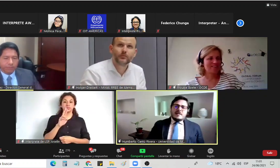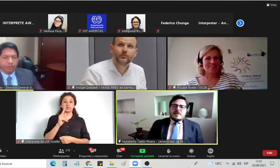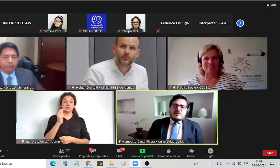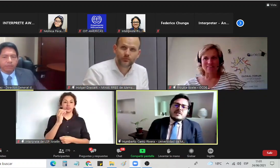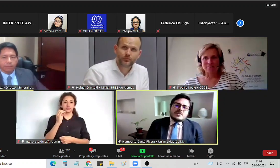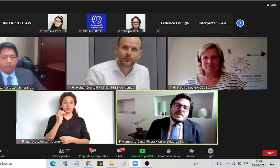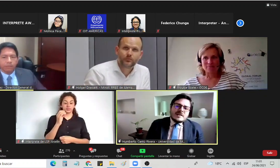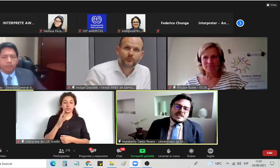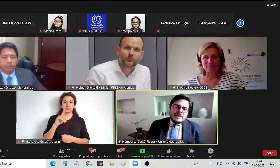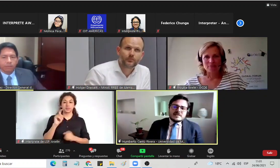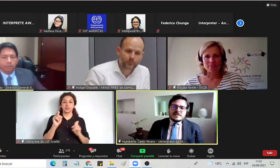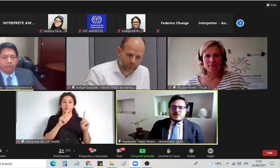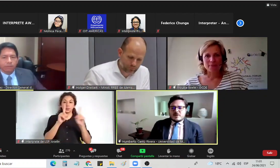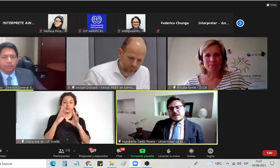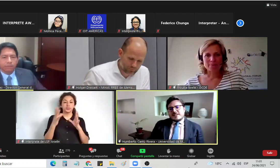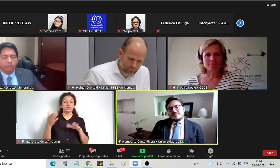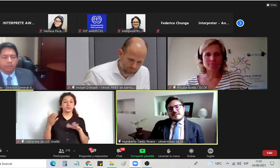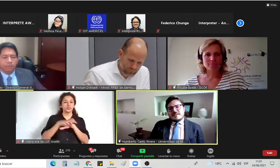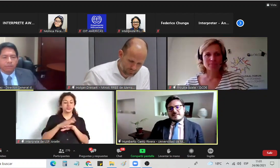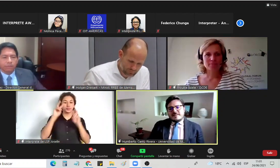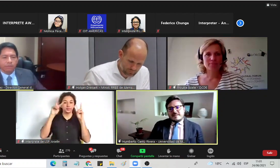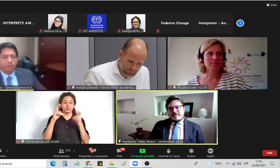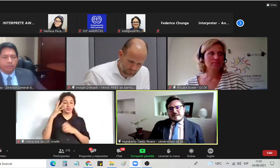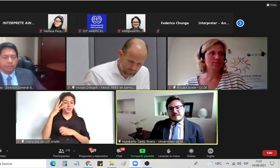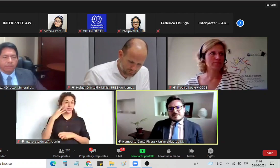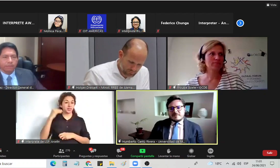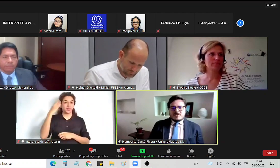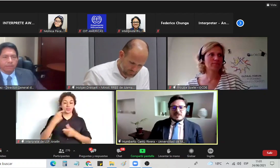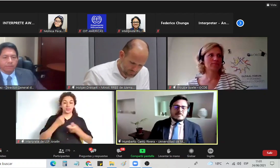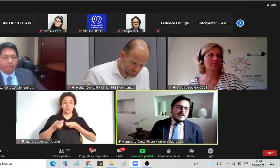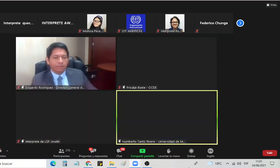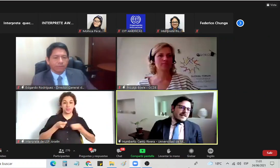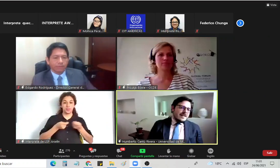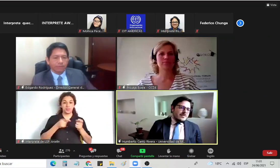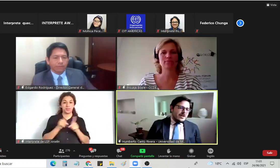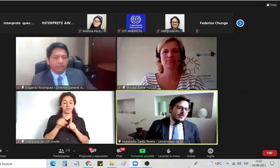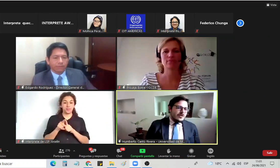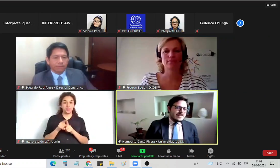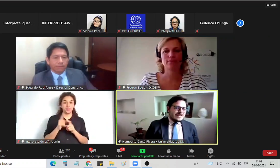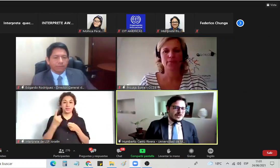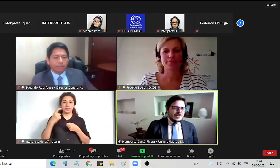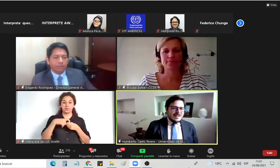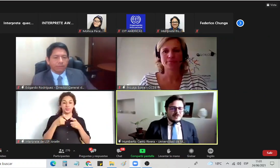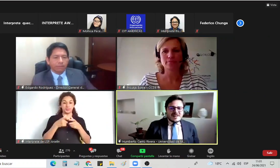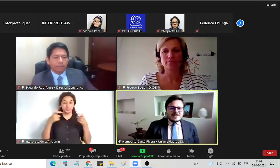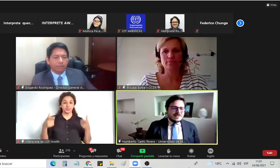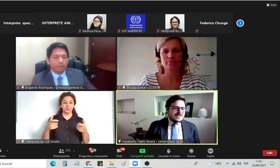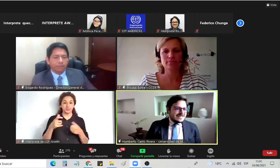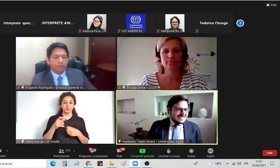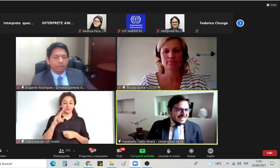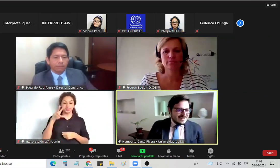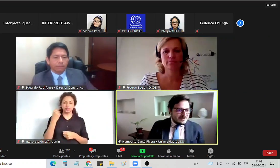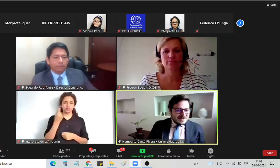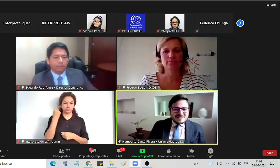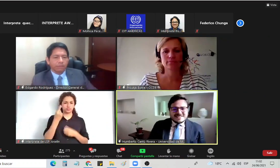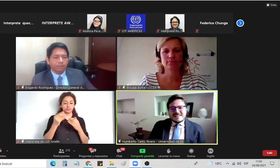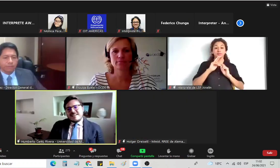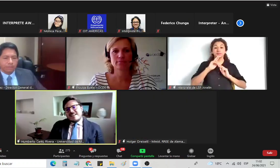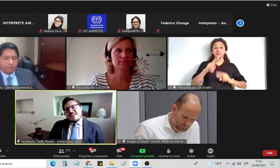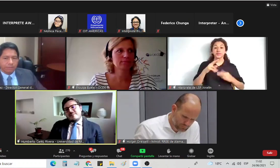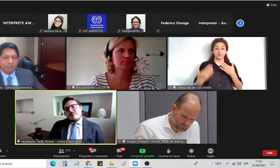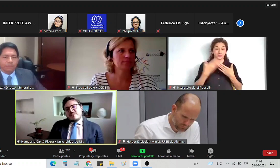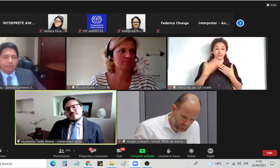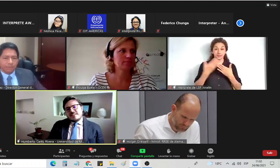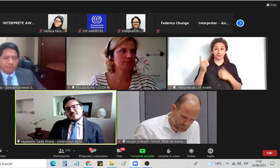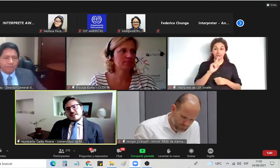floor thank you edgardo the question and the experiences of governance and broad participation is not a